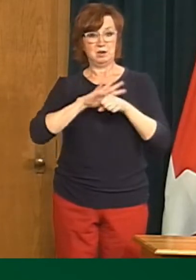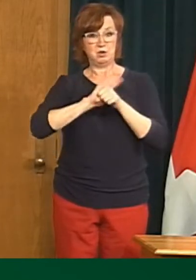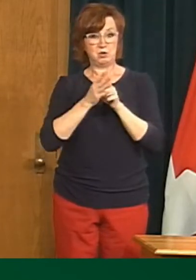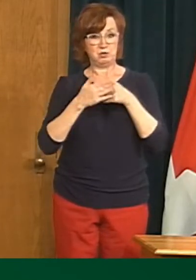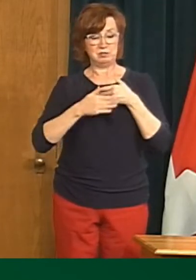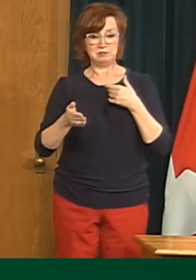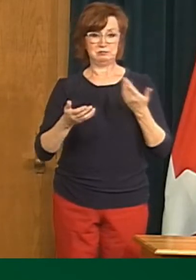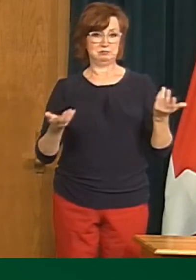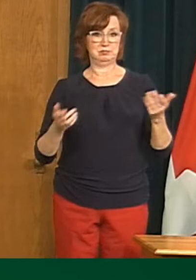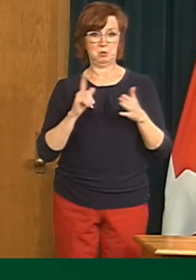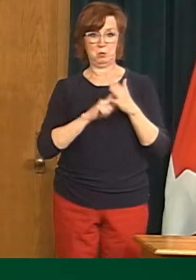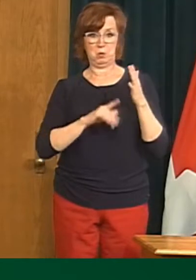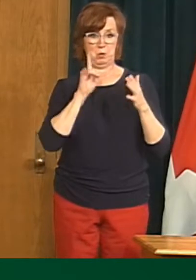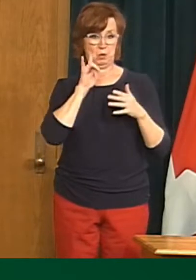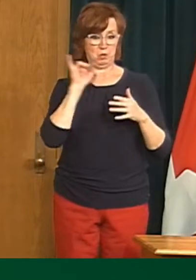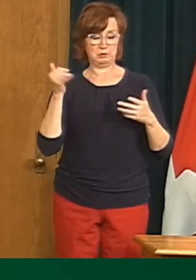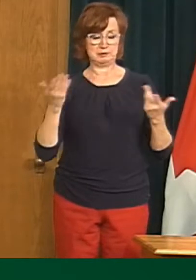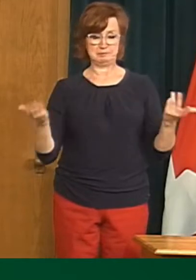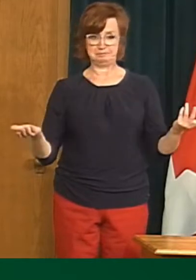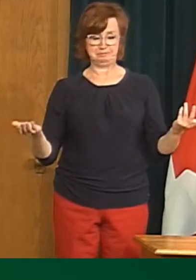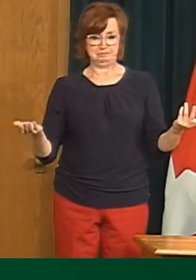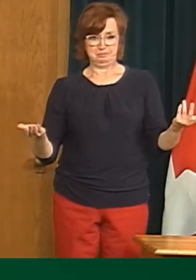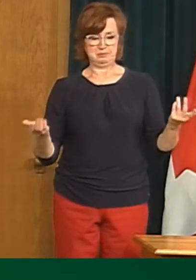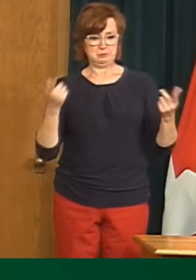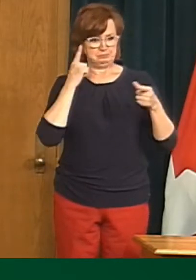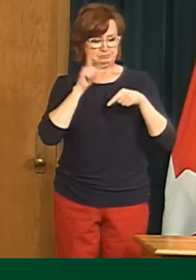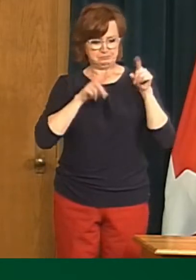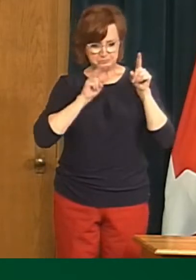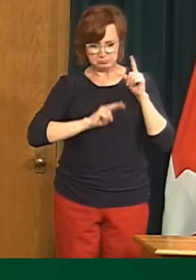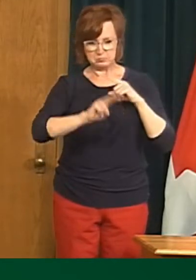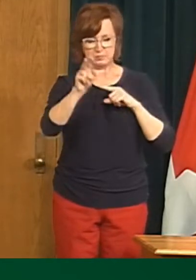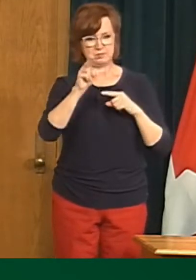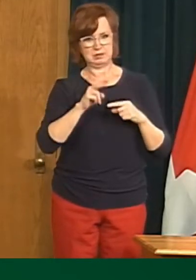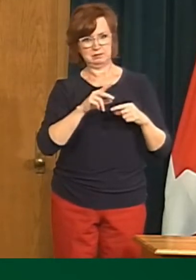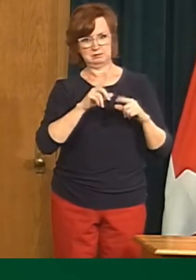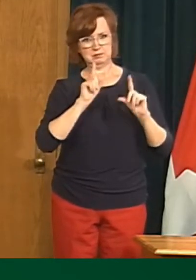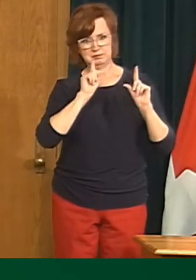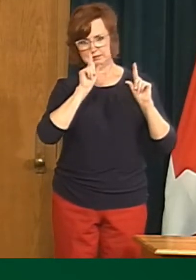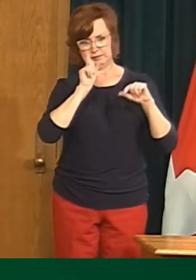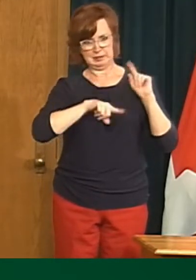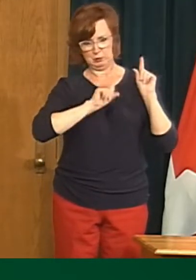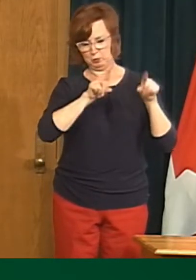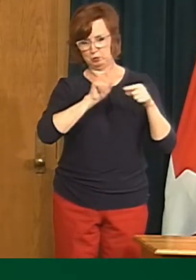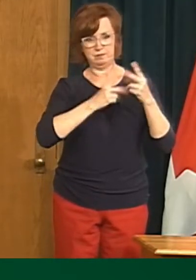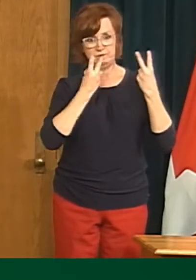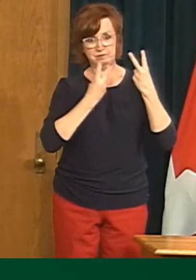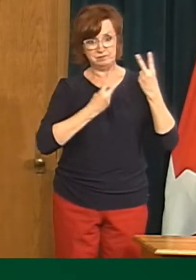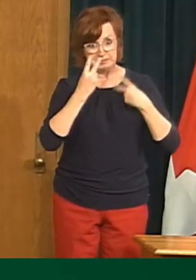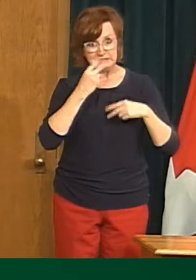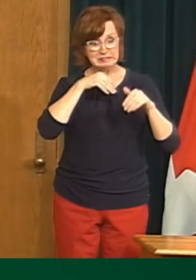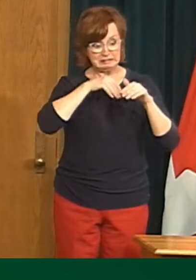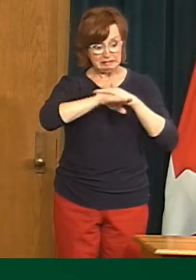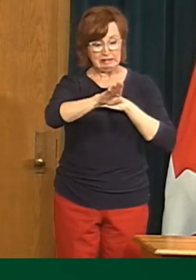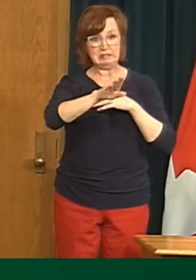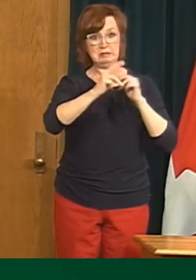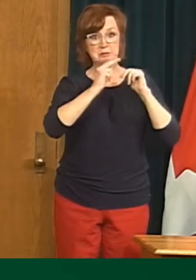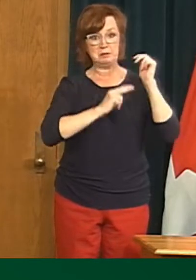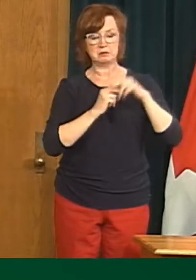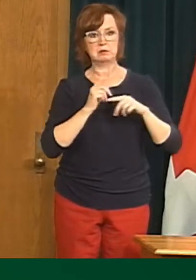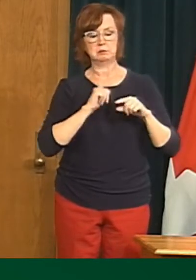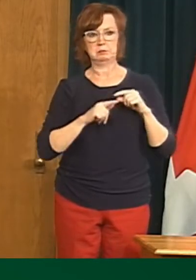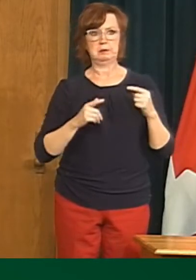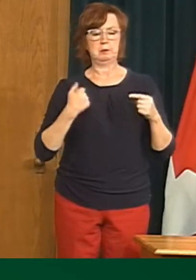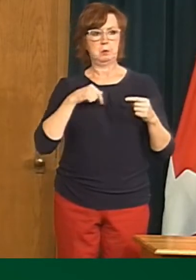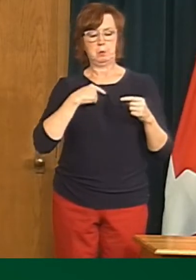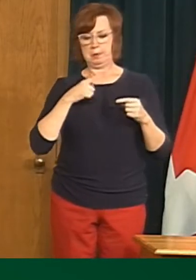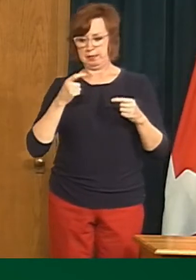We certainly don't want to put long-term residents at risk with visits from administration through the summer, but we are thinking about